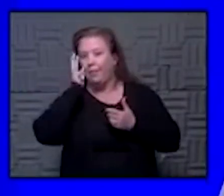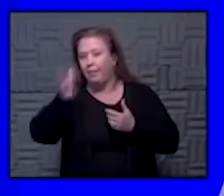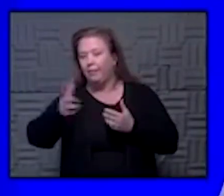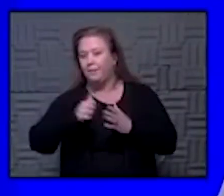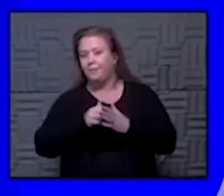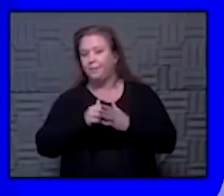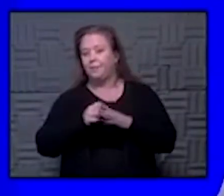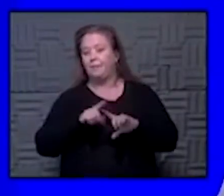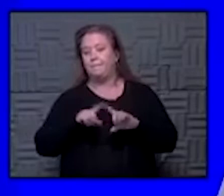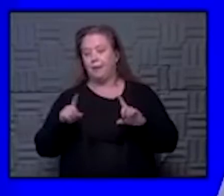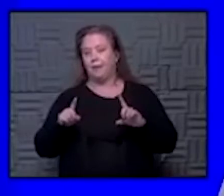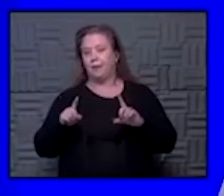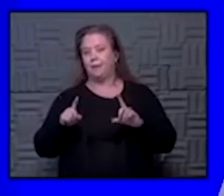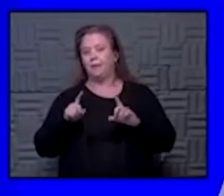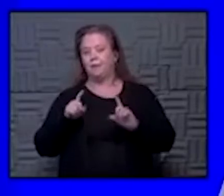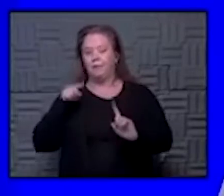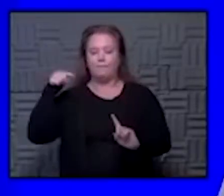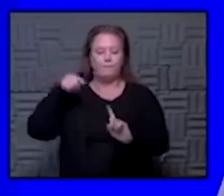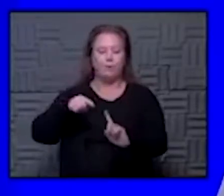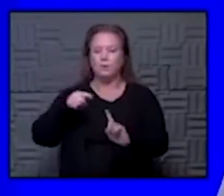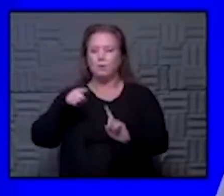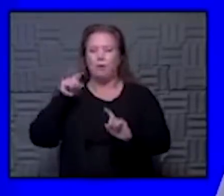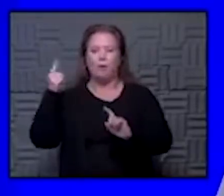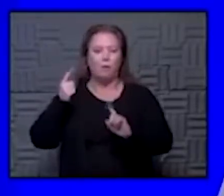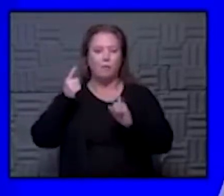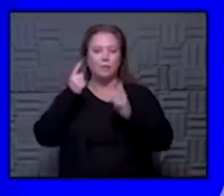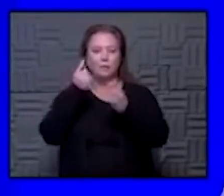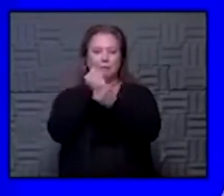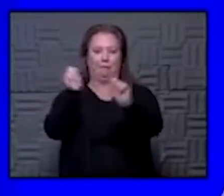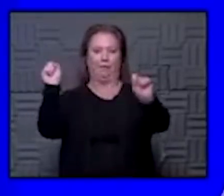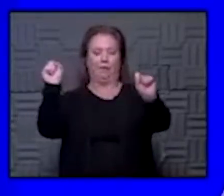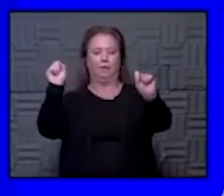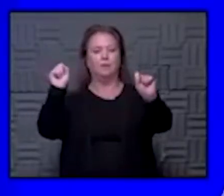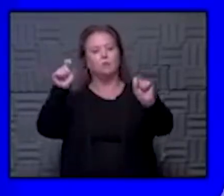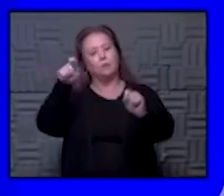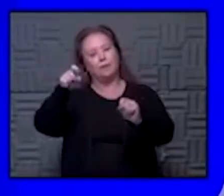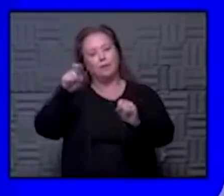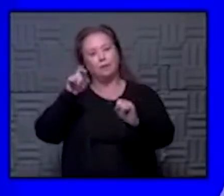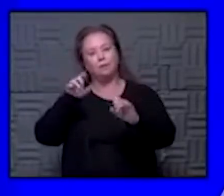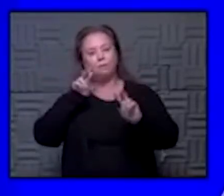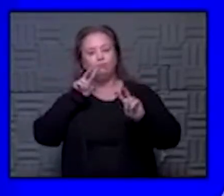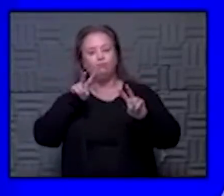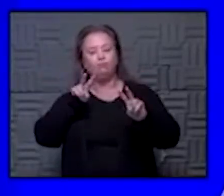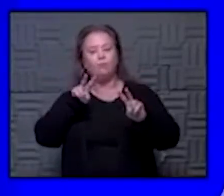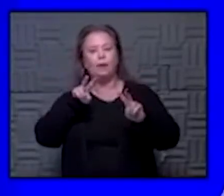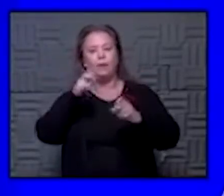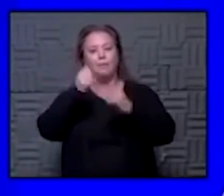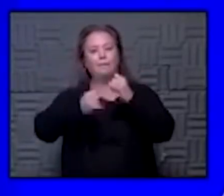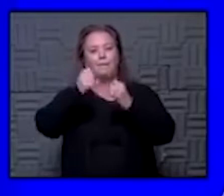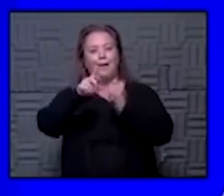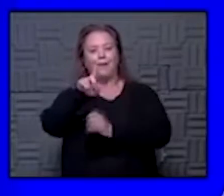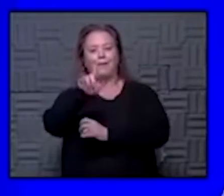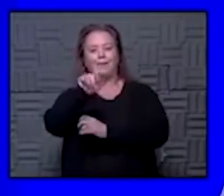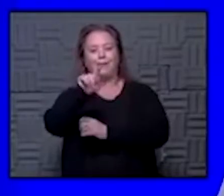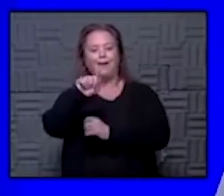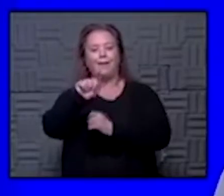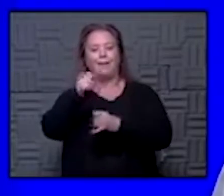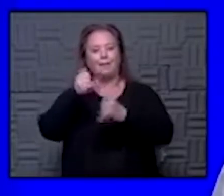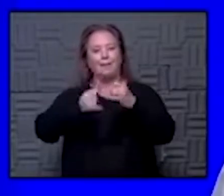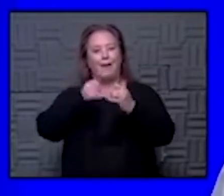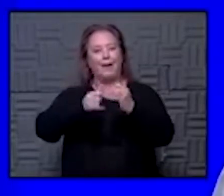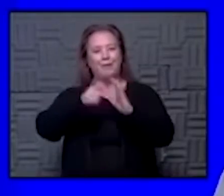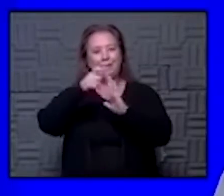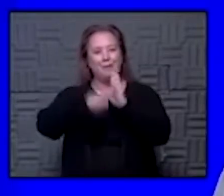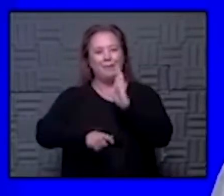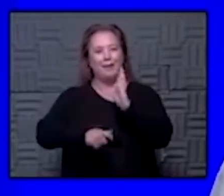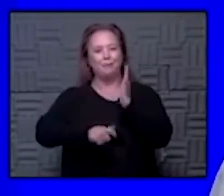in the forefront of that is going to be the safety of those. And so we really just have to wait for the final data and the final publications to really look at that, deep